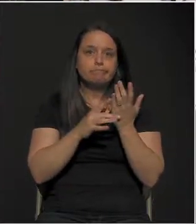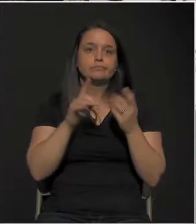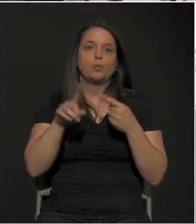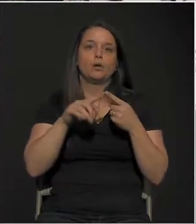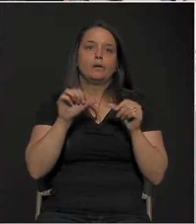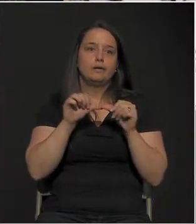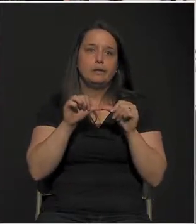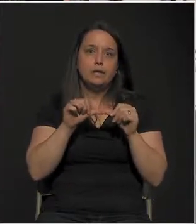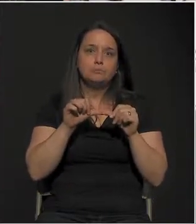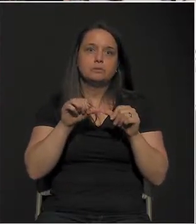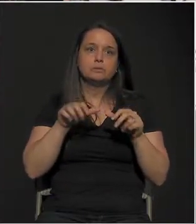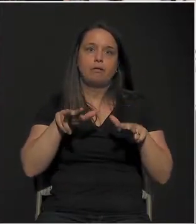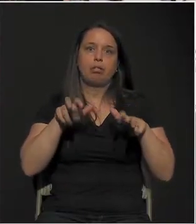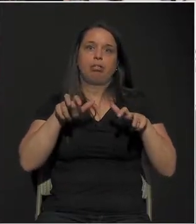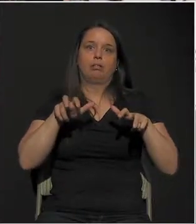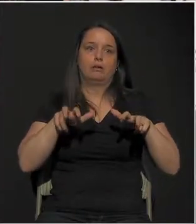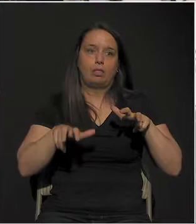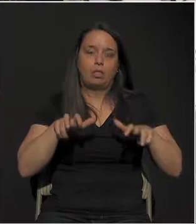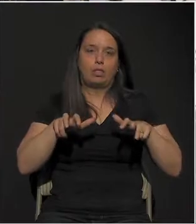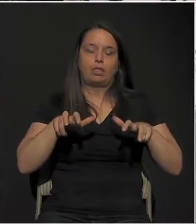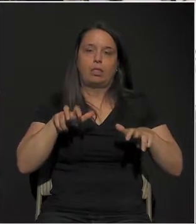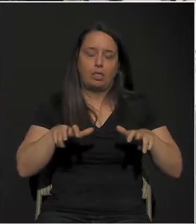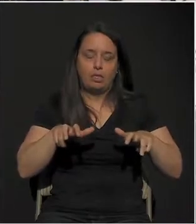And I get that.